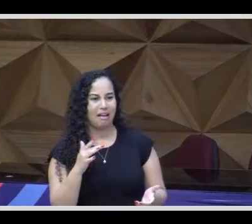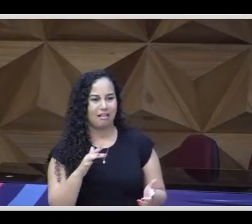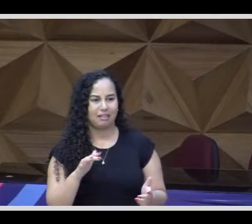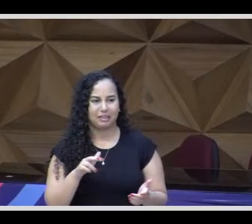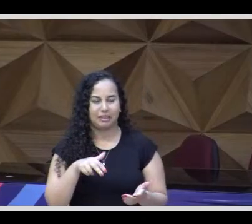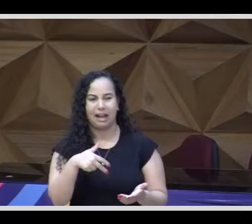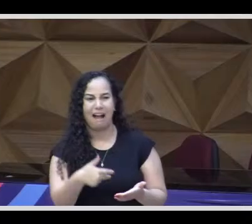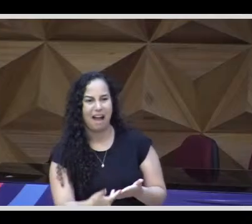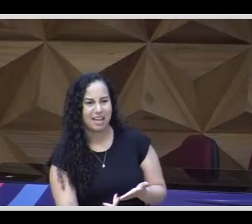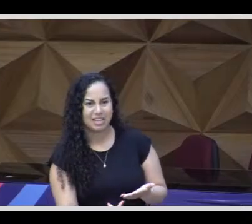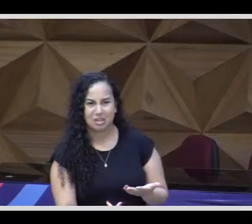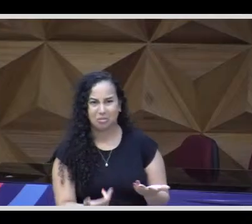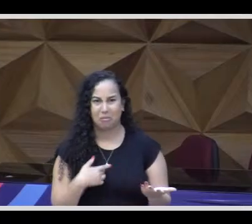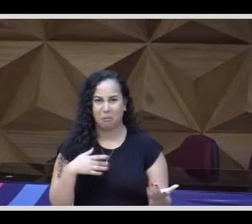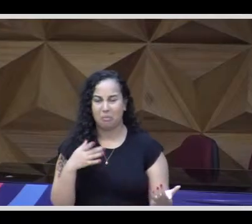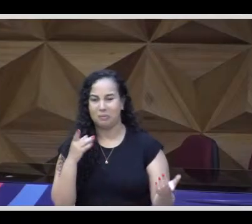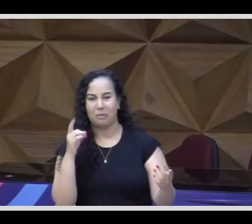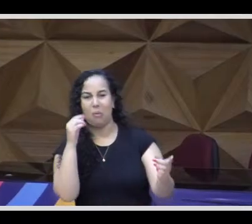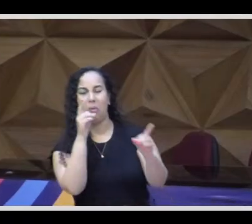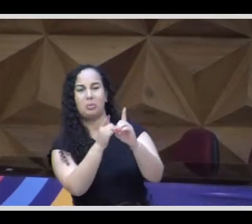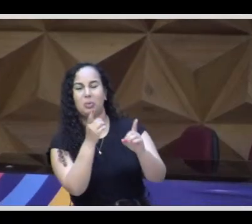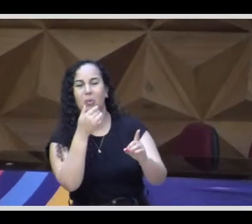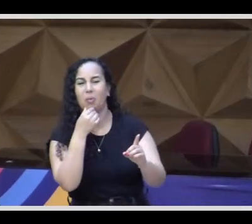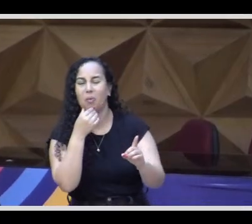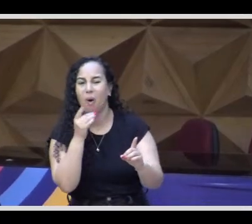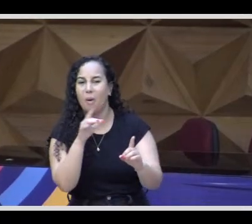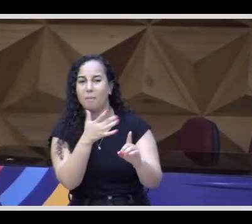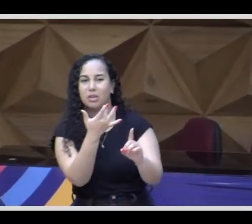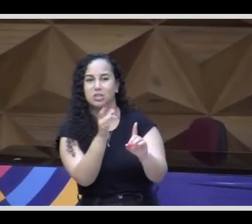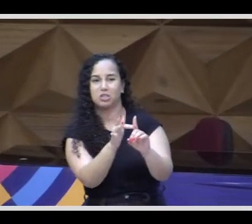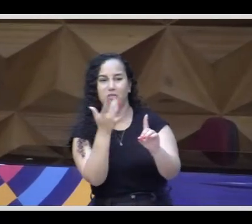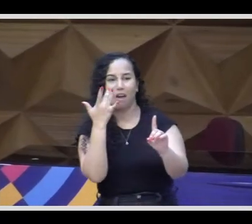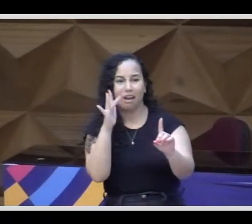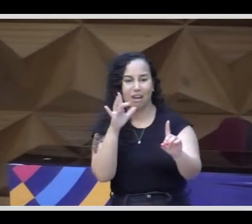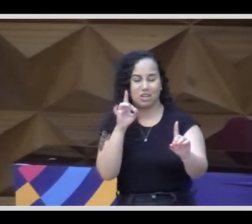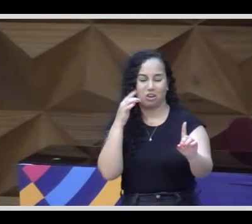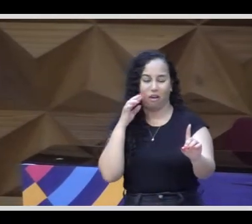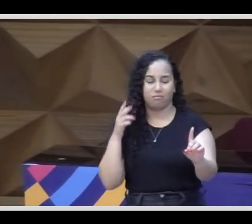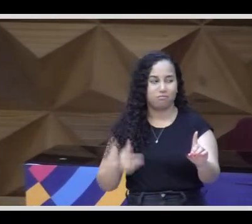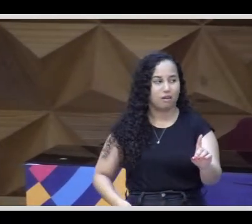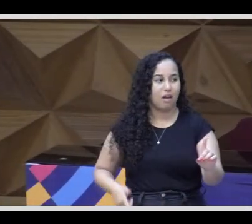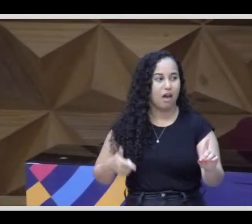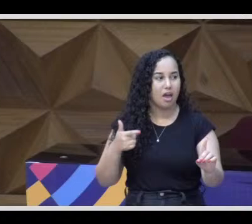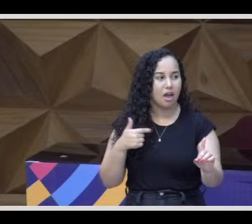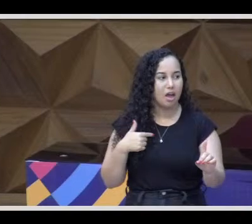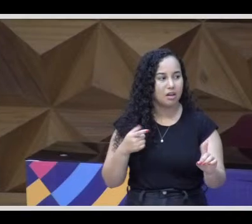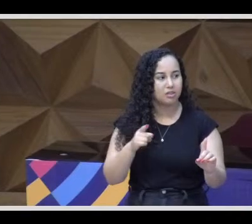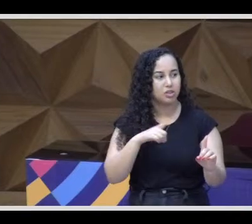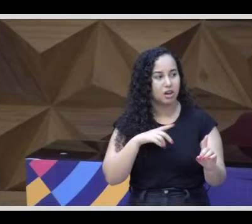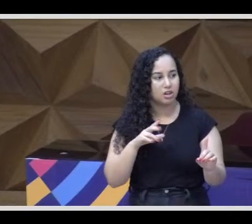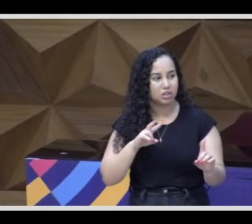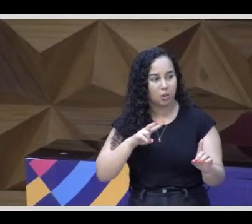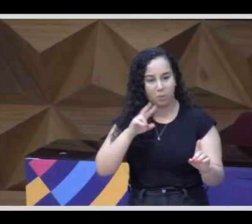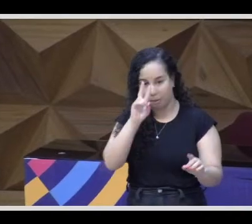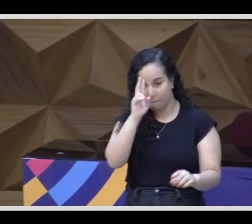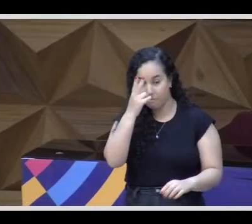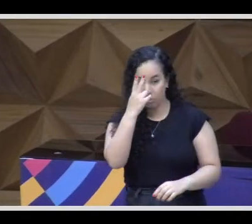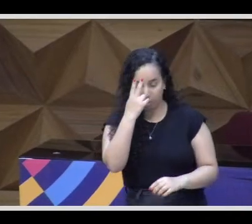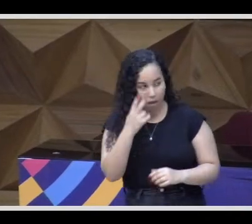some random guy on the street, and that image was very strong for Brazilians. Brazilians decided to change